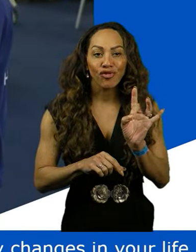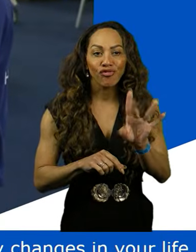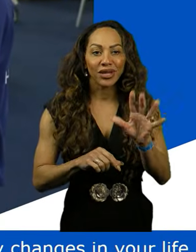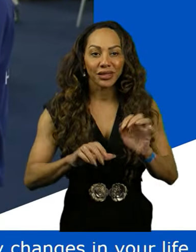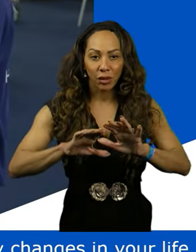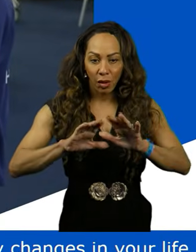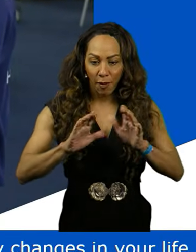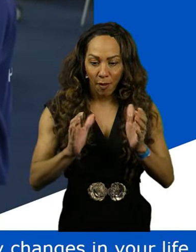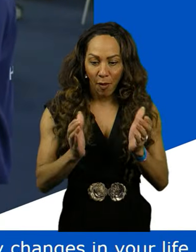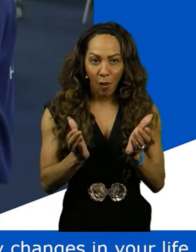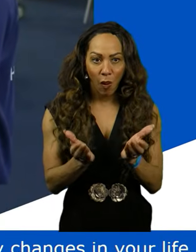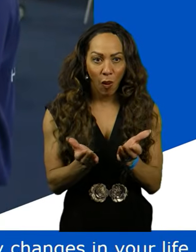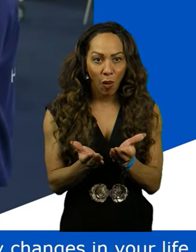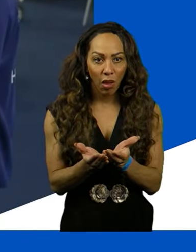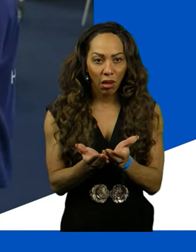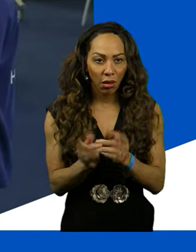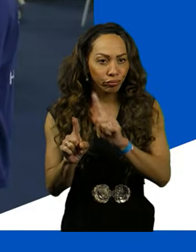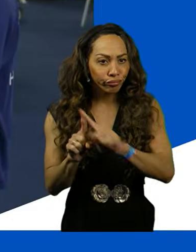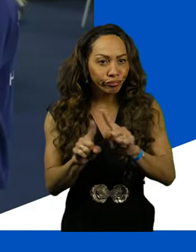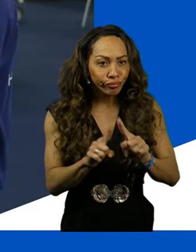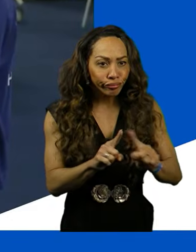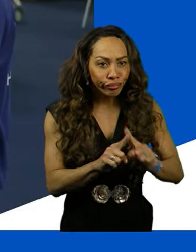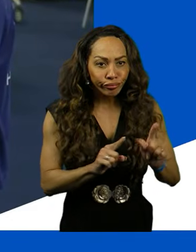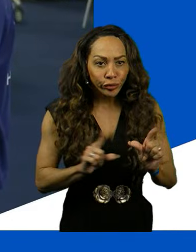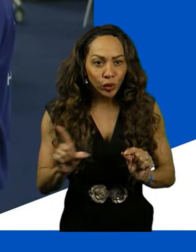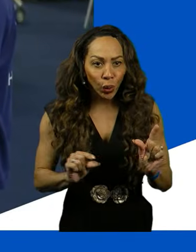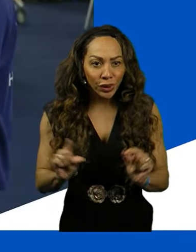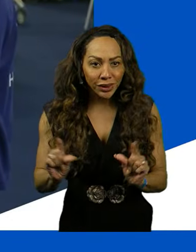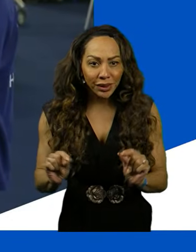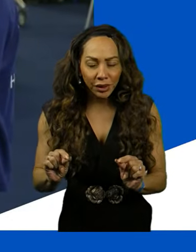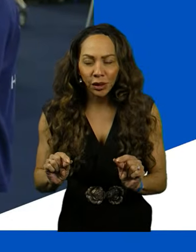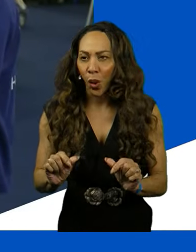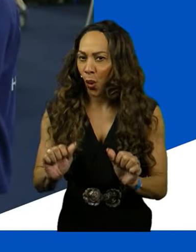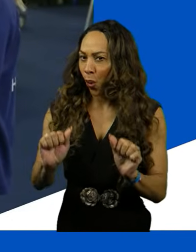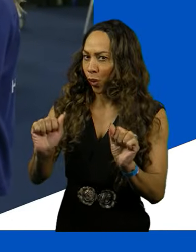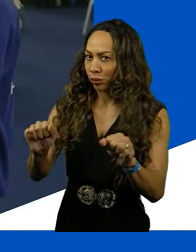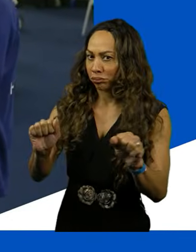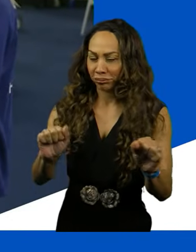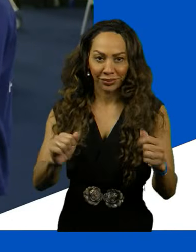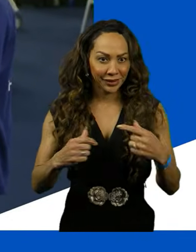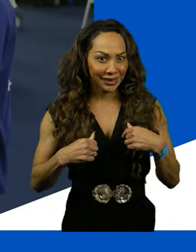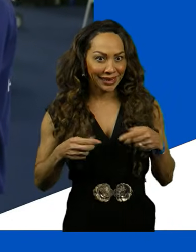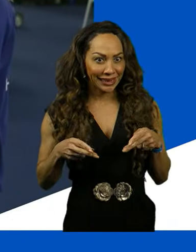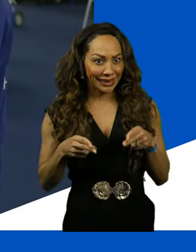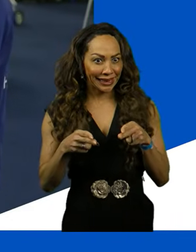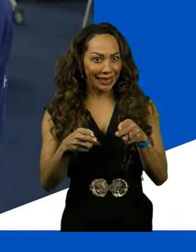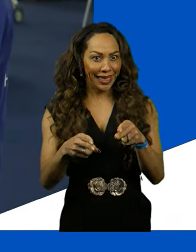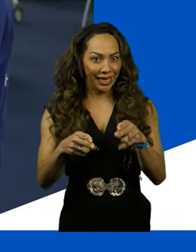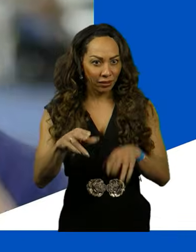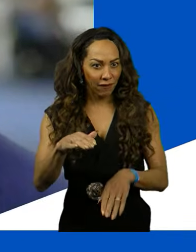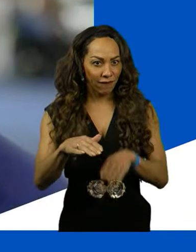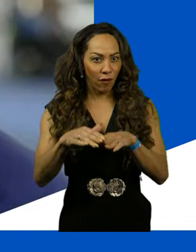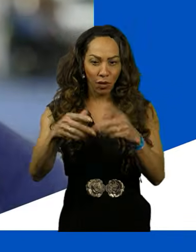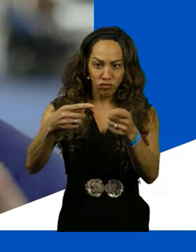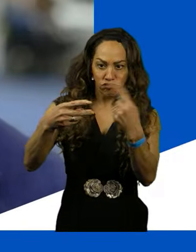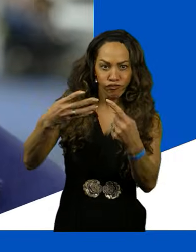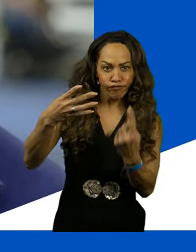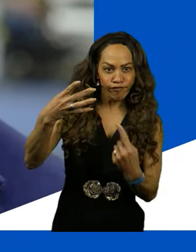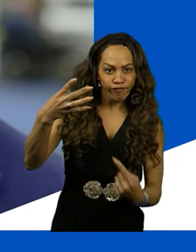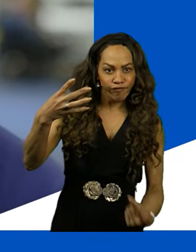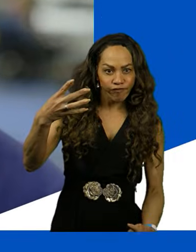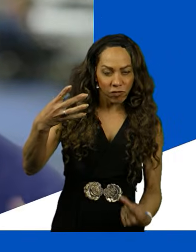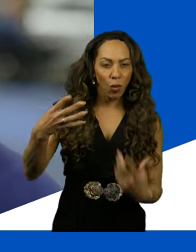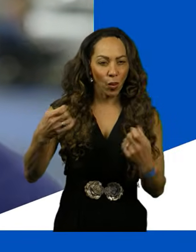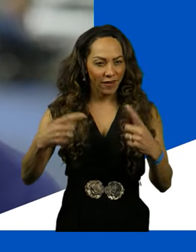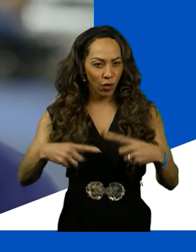of choices, isn't there? Oh, absolutely, absolutely. There are so many cars in this scheme. We like to provide the biggest range for everyone and their